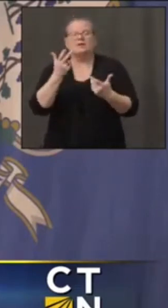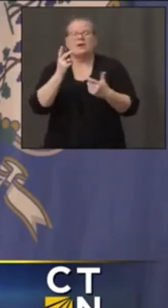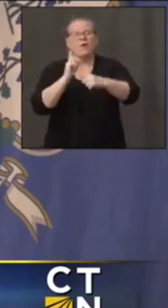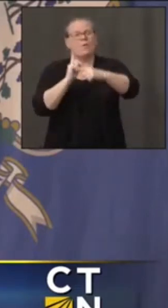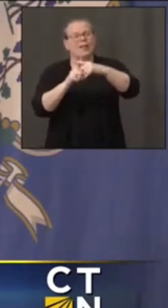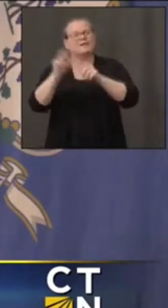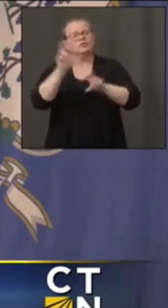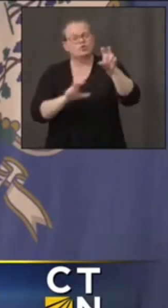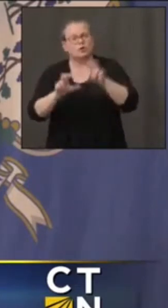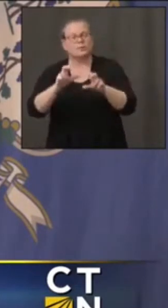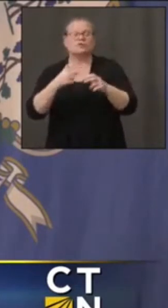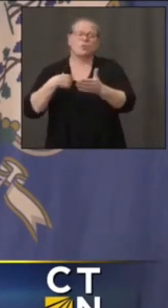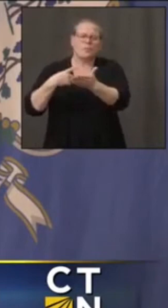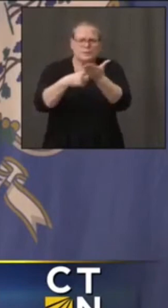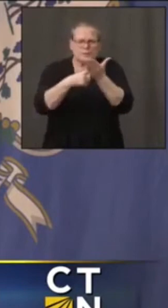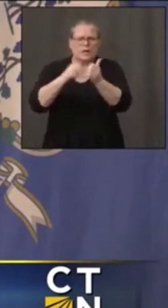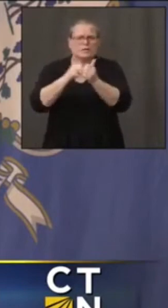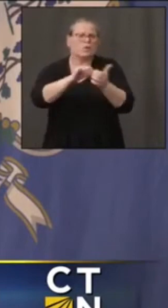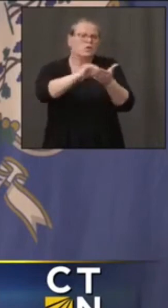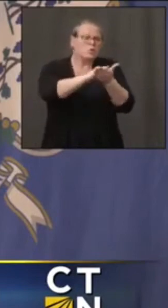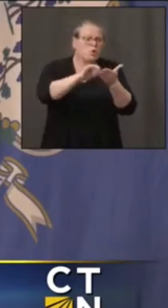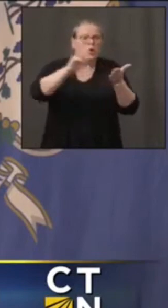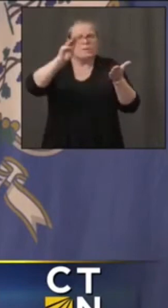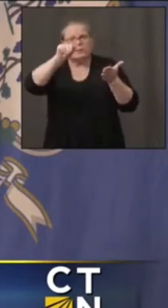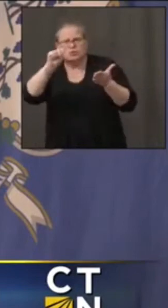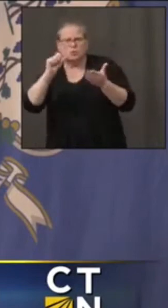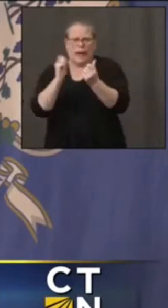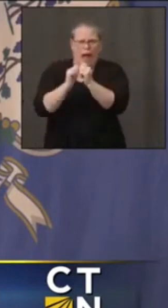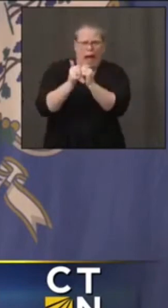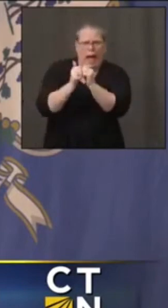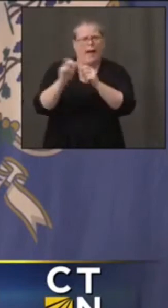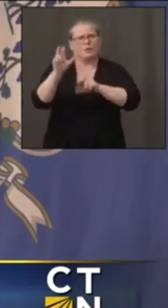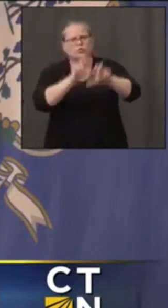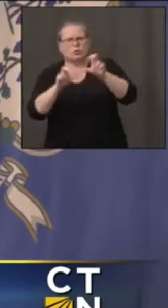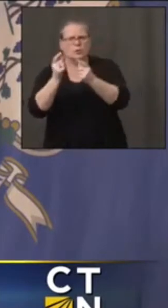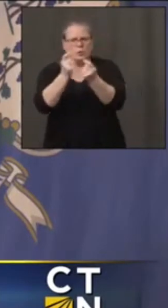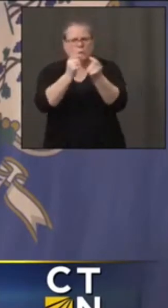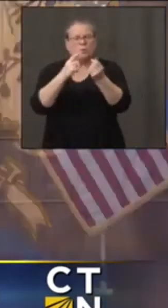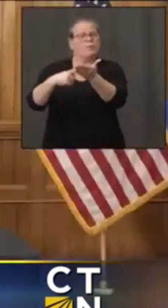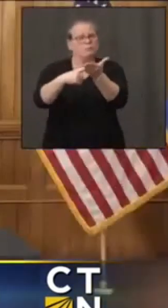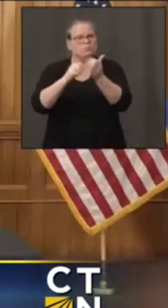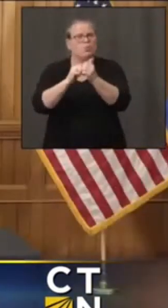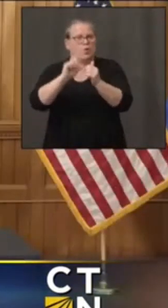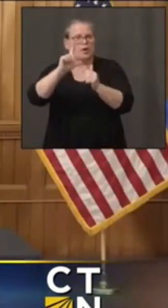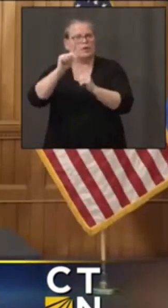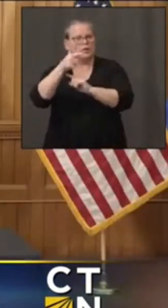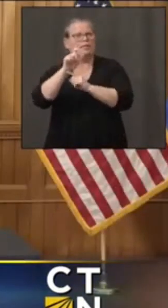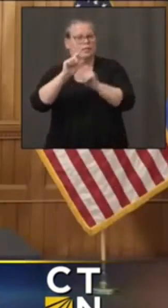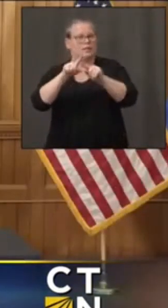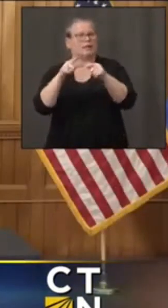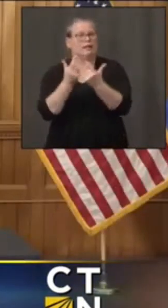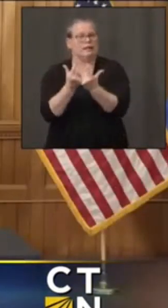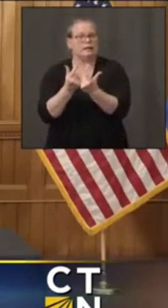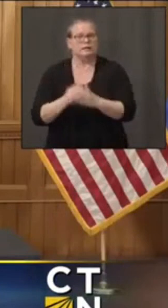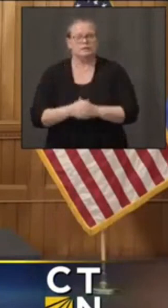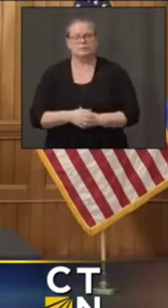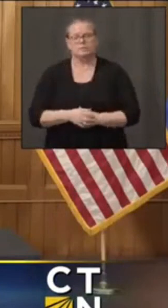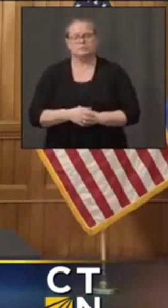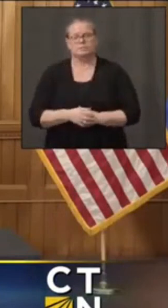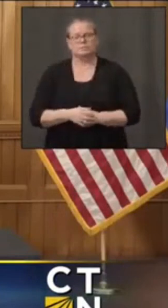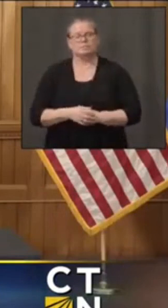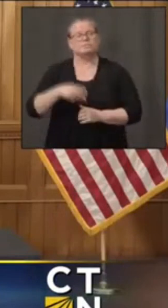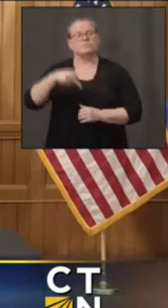a judgment on that pretty soon, working with the leagues, by the way. Yeah, and one thing that I would add to what the governor just said is it's